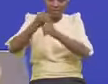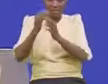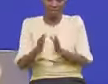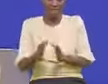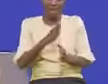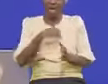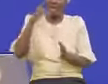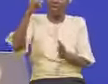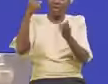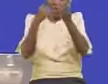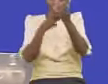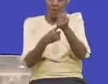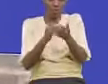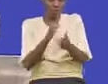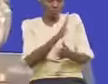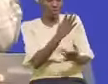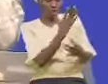eye ole washi